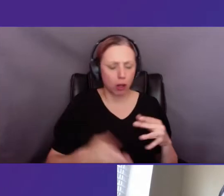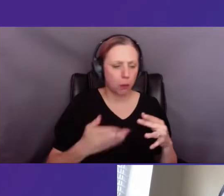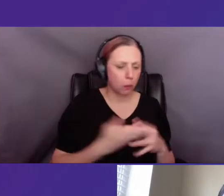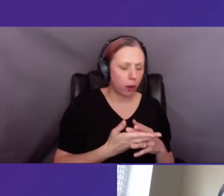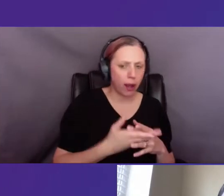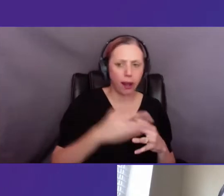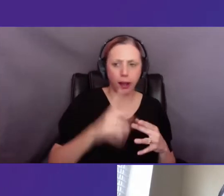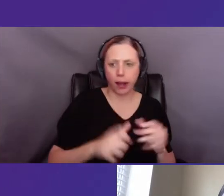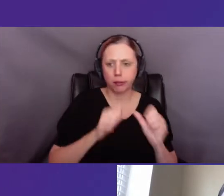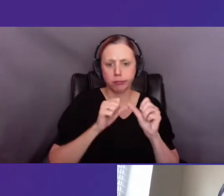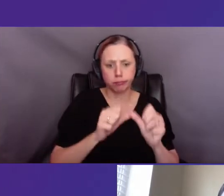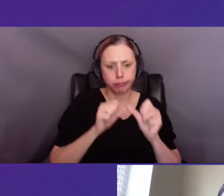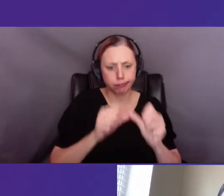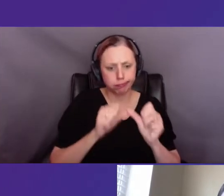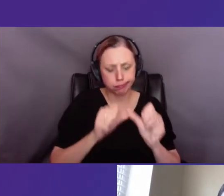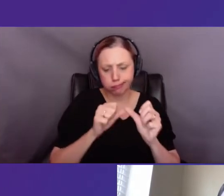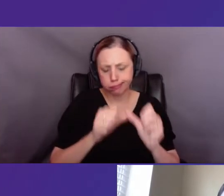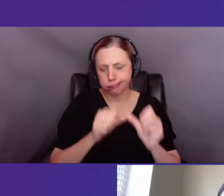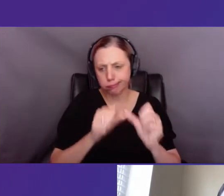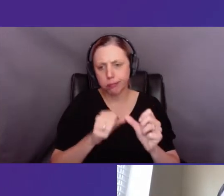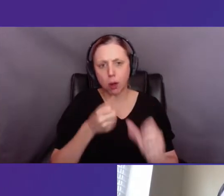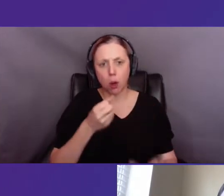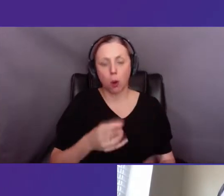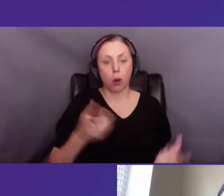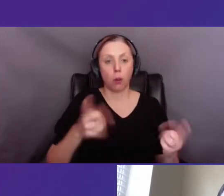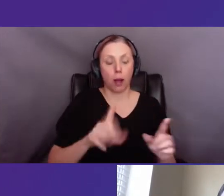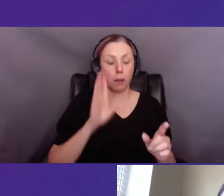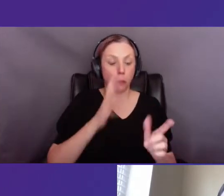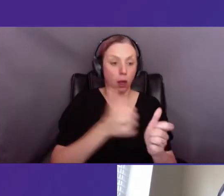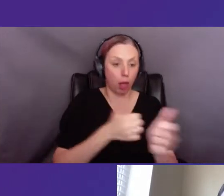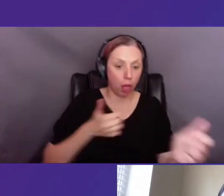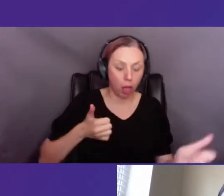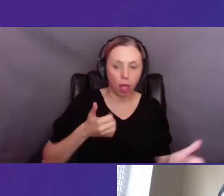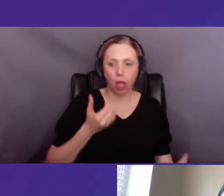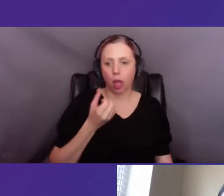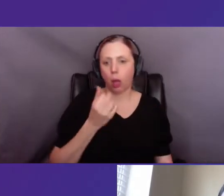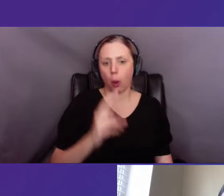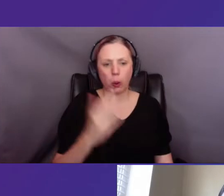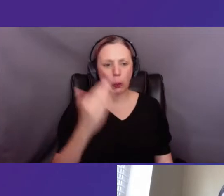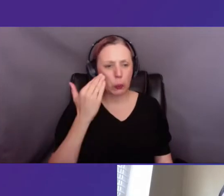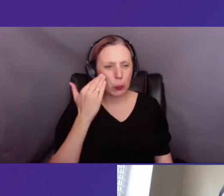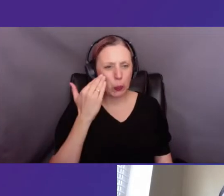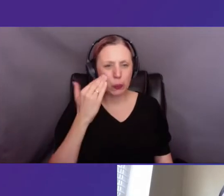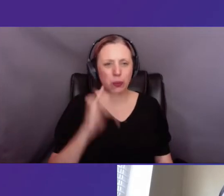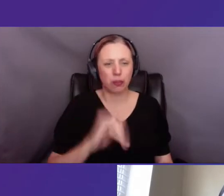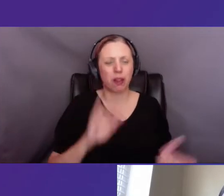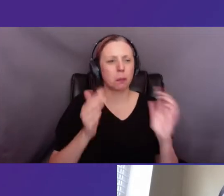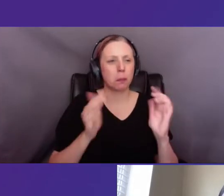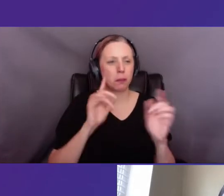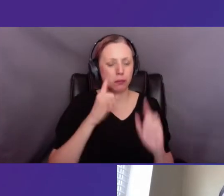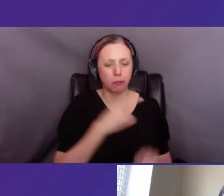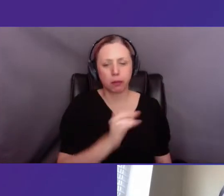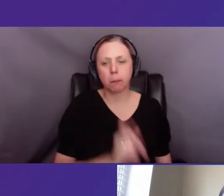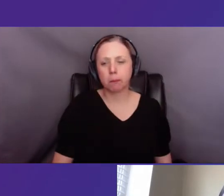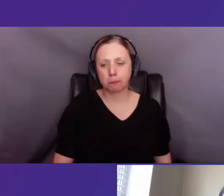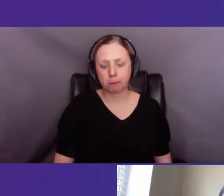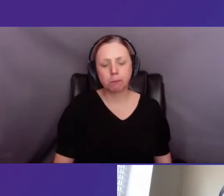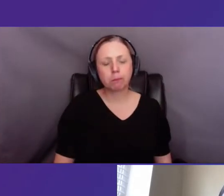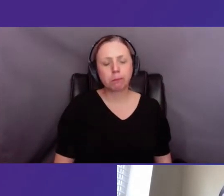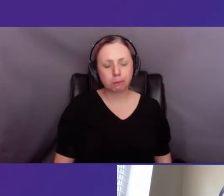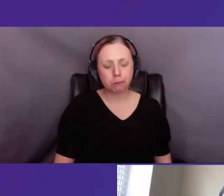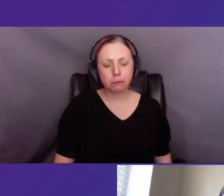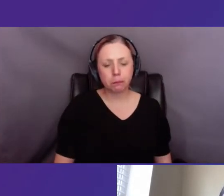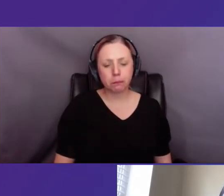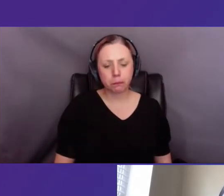to keep doing this consistently or they would fall behind, or, you know, that comparison. And I feel like the comparison